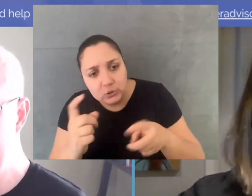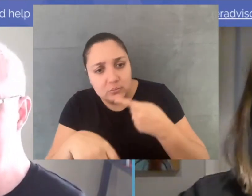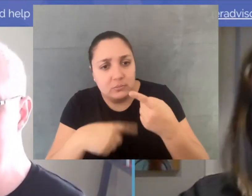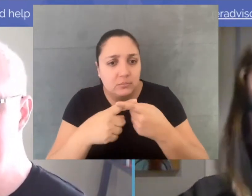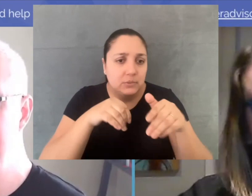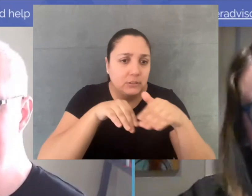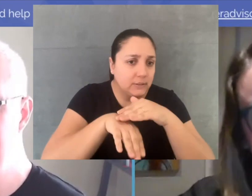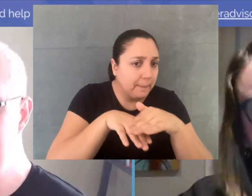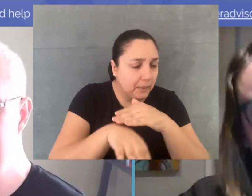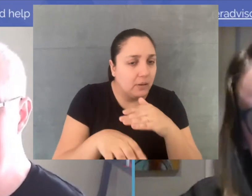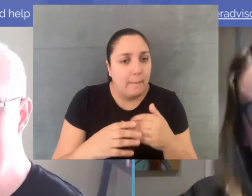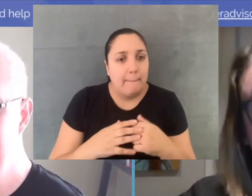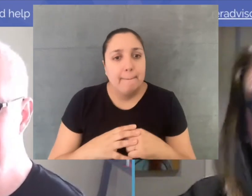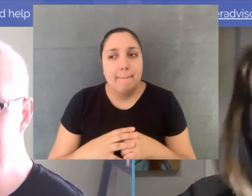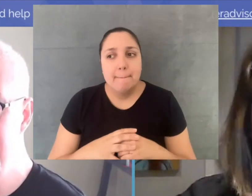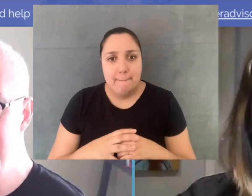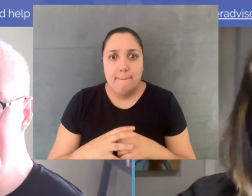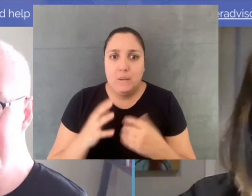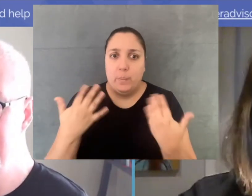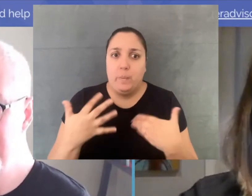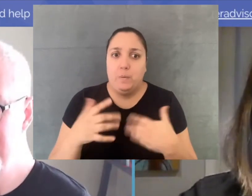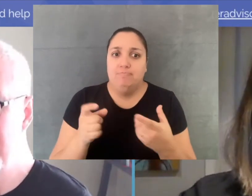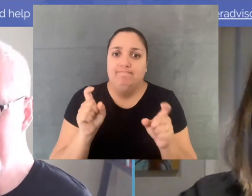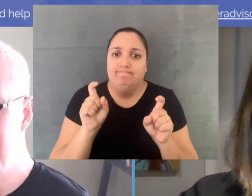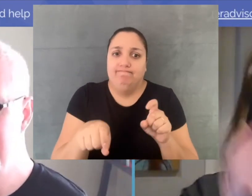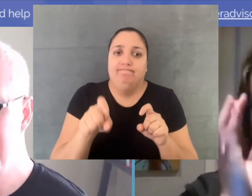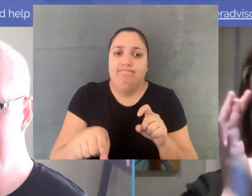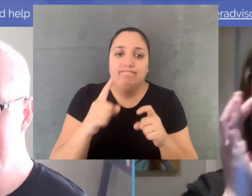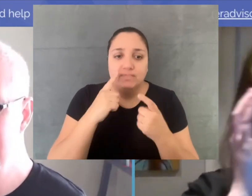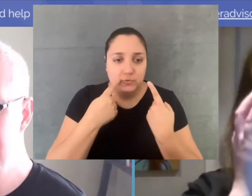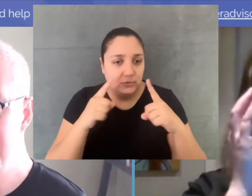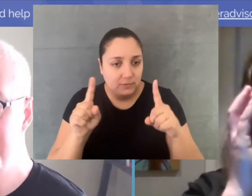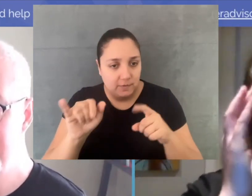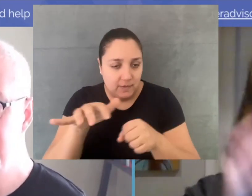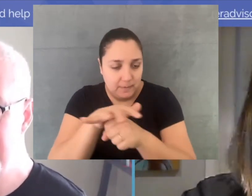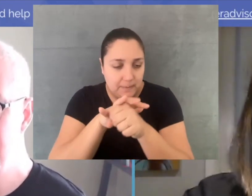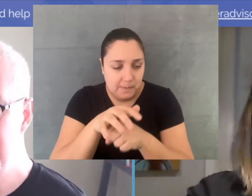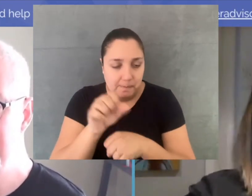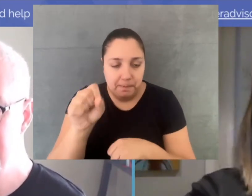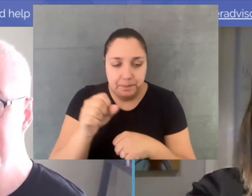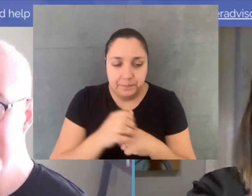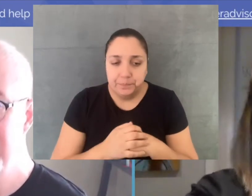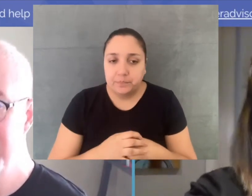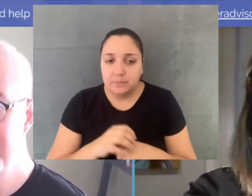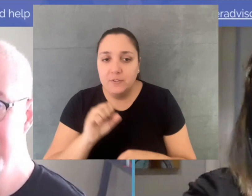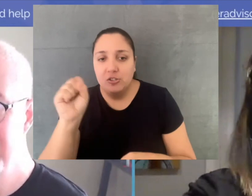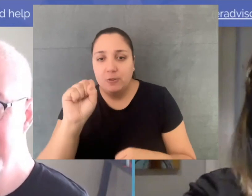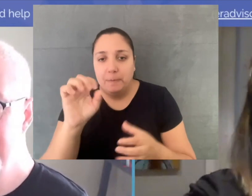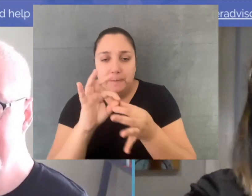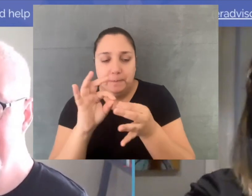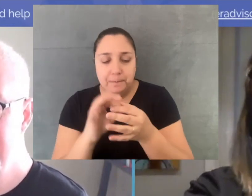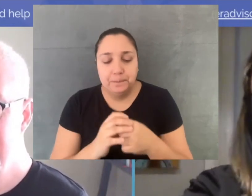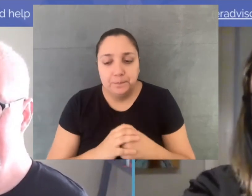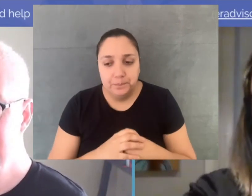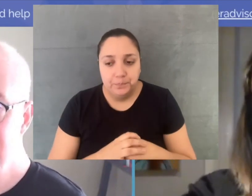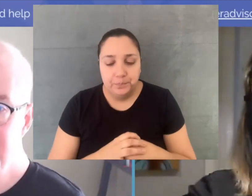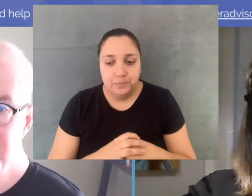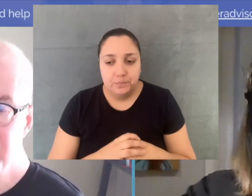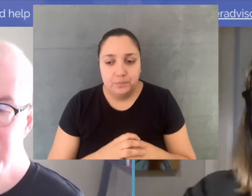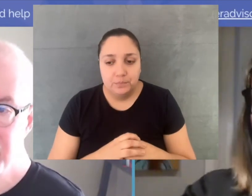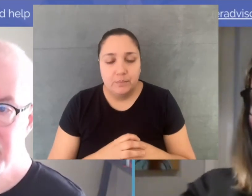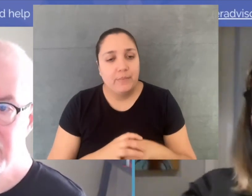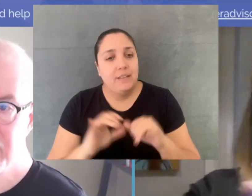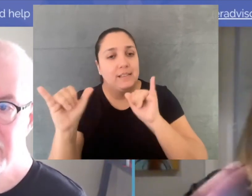looking at issues of accessibility is essential, to being successful in that space. I think in the same way that if you